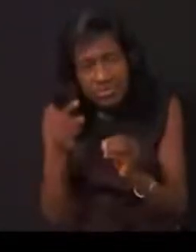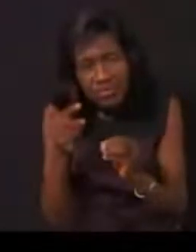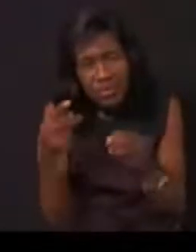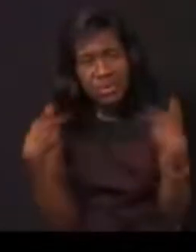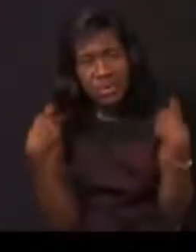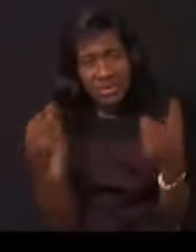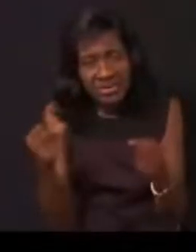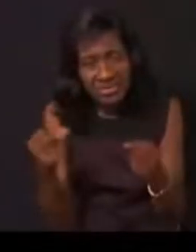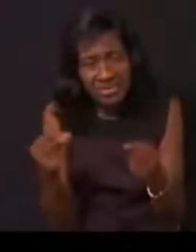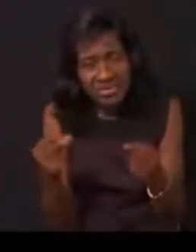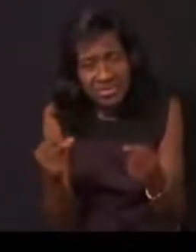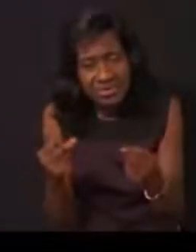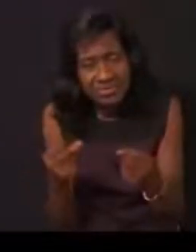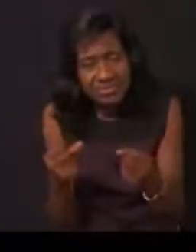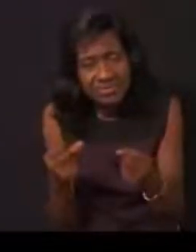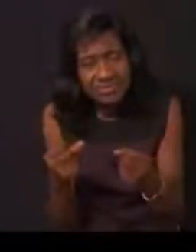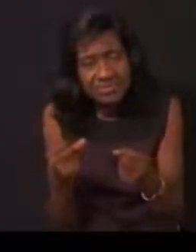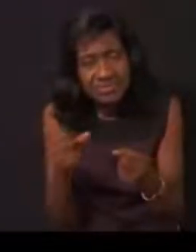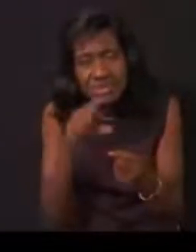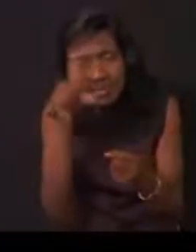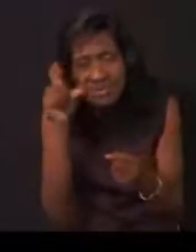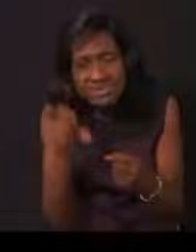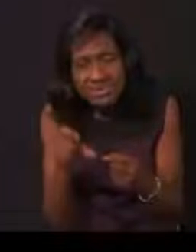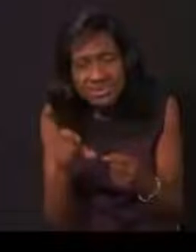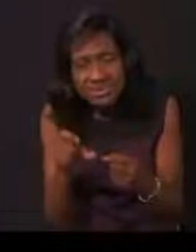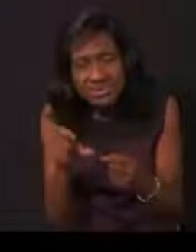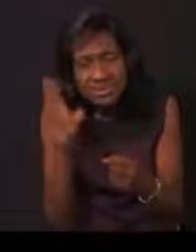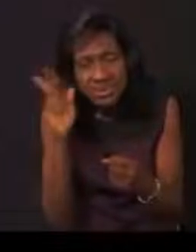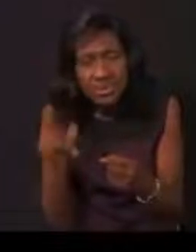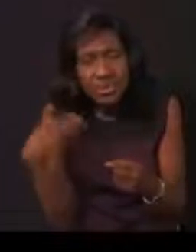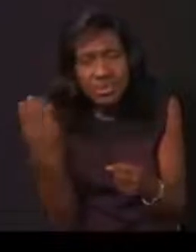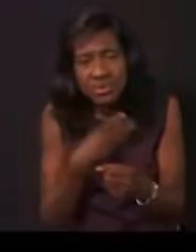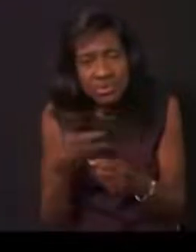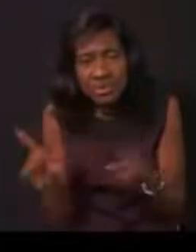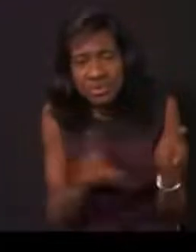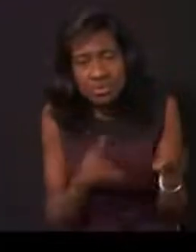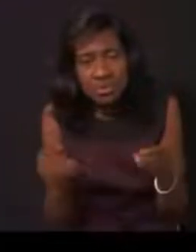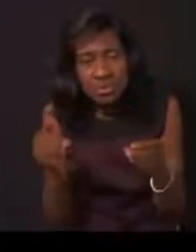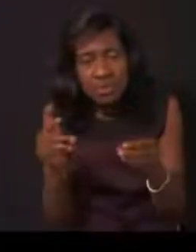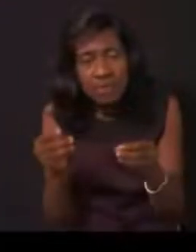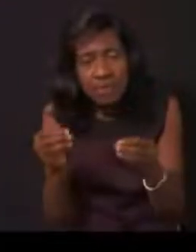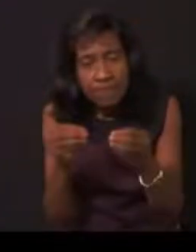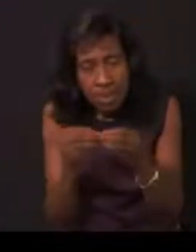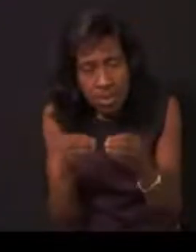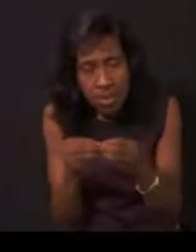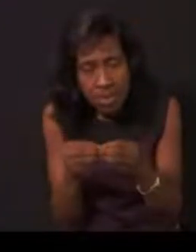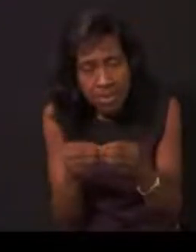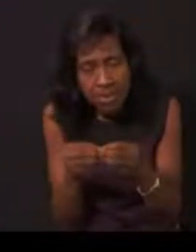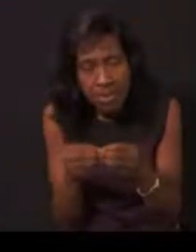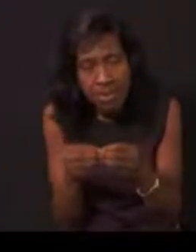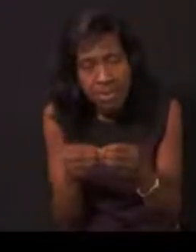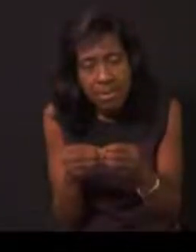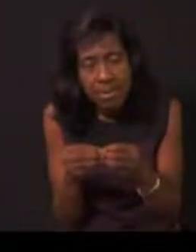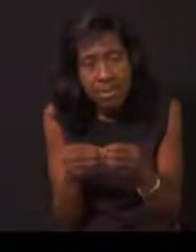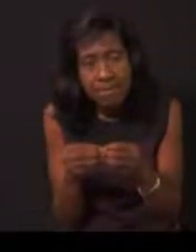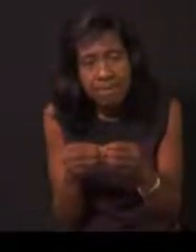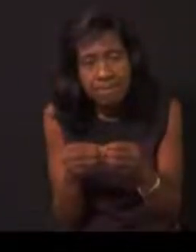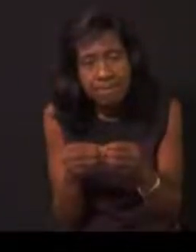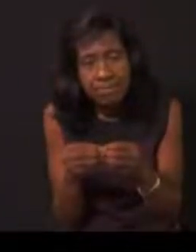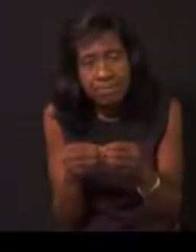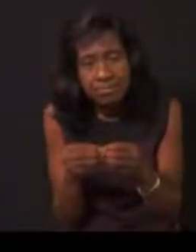any progress, or are we going to be doing anything more? And also, it occurred to us that maybe having